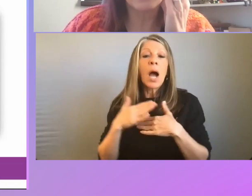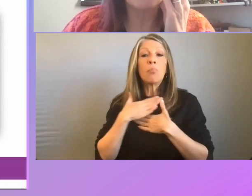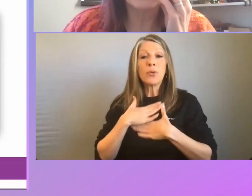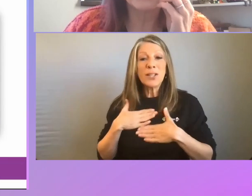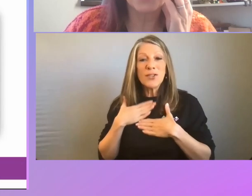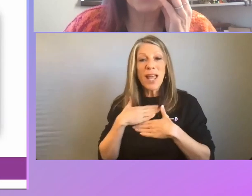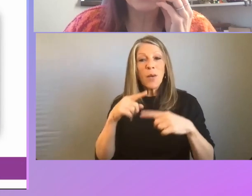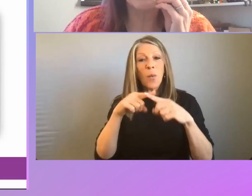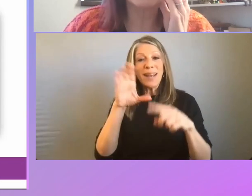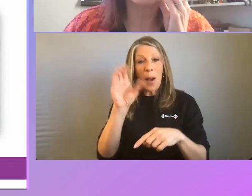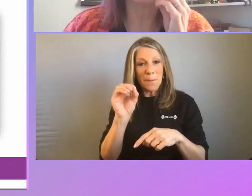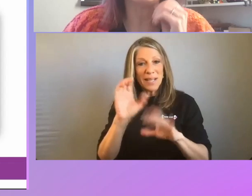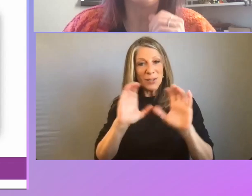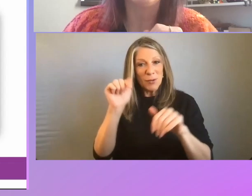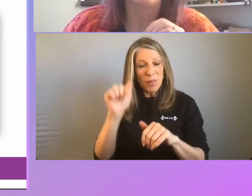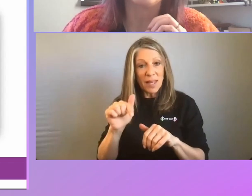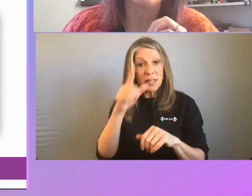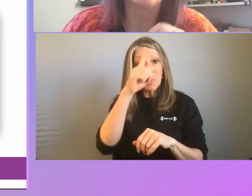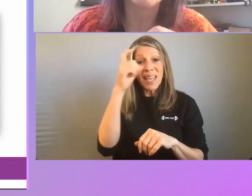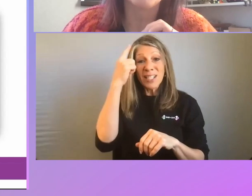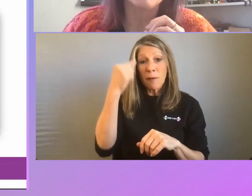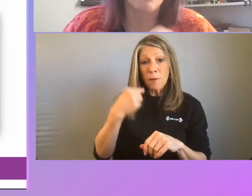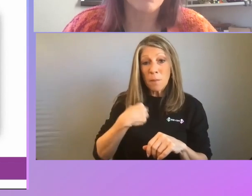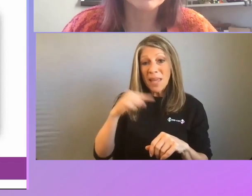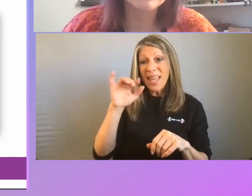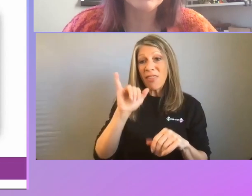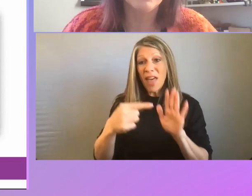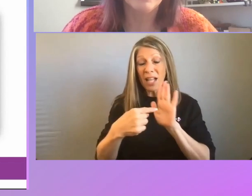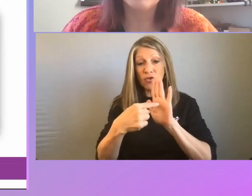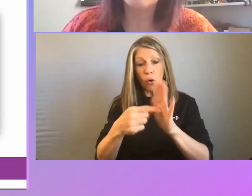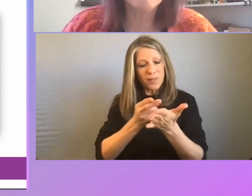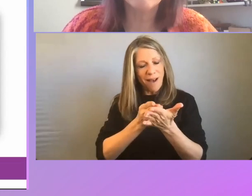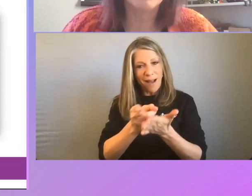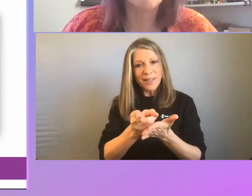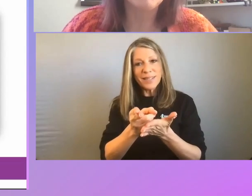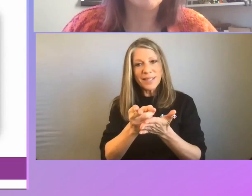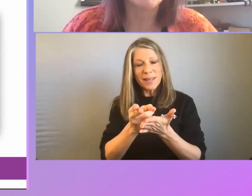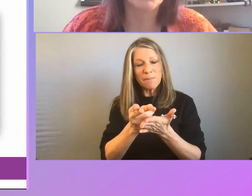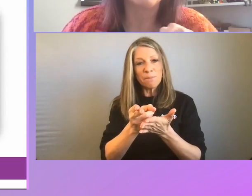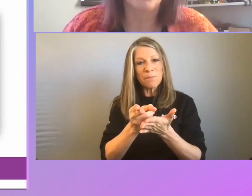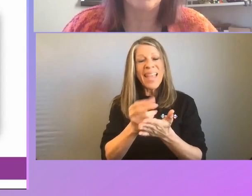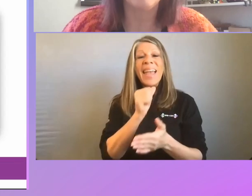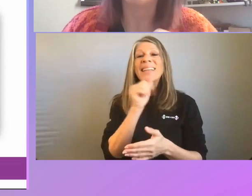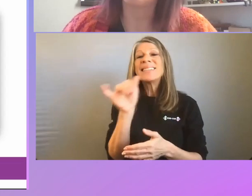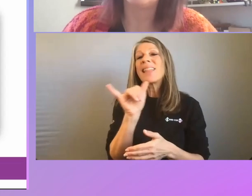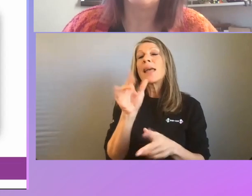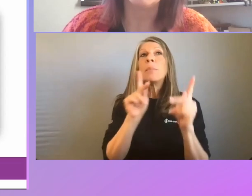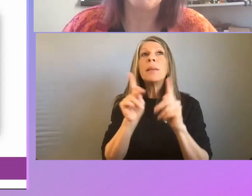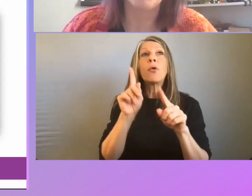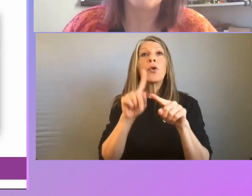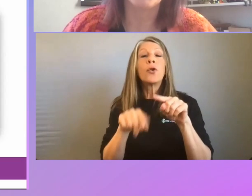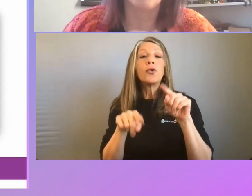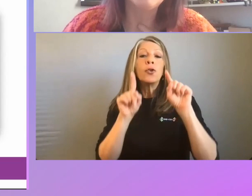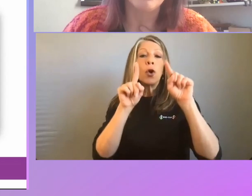appreciate when companies do this, because to me, that demonstrates honesty. It's not like people couldn't go and find